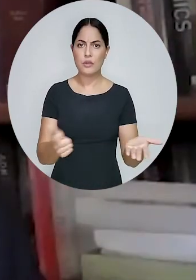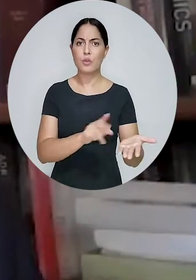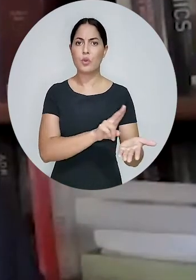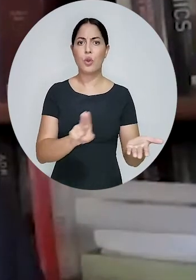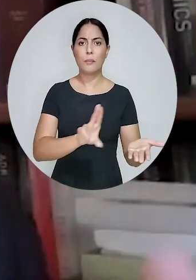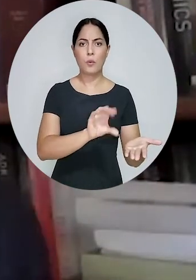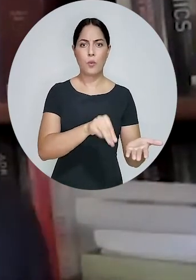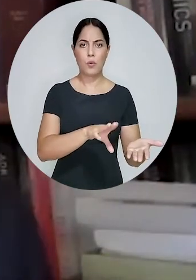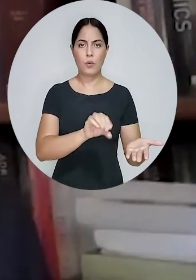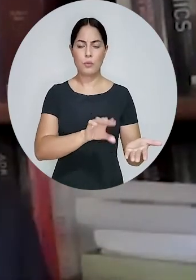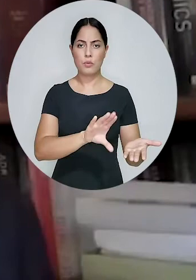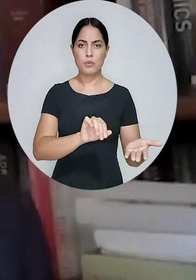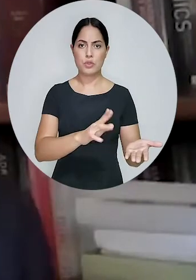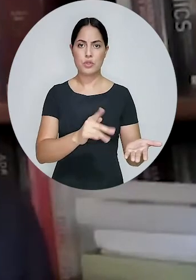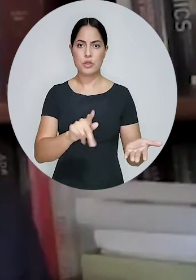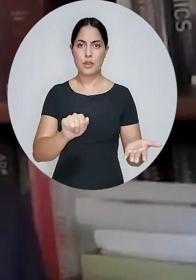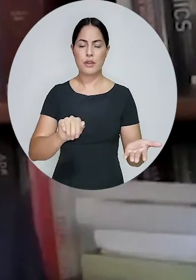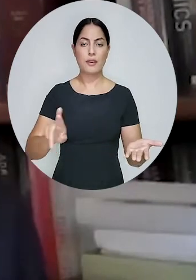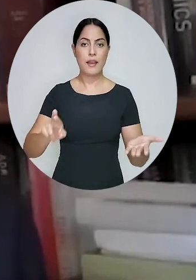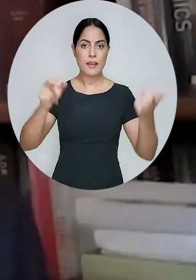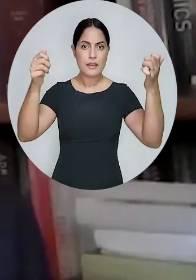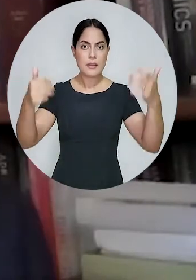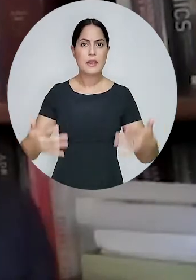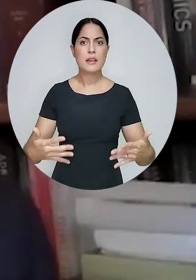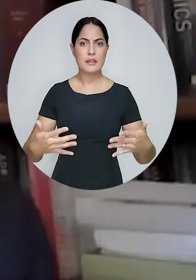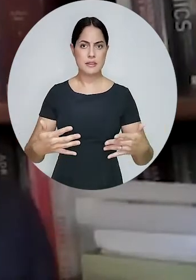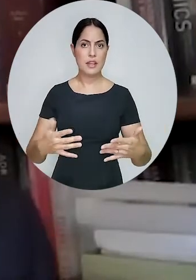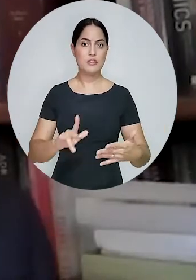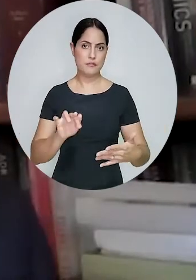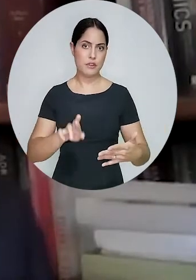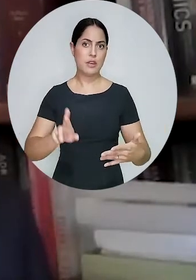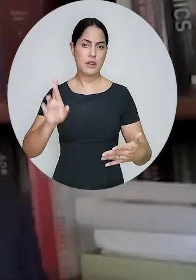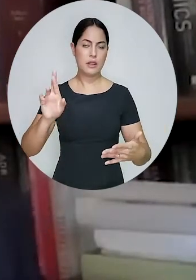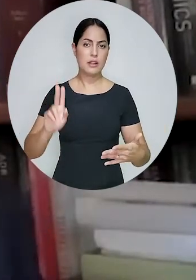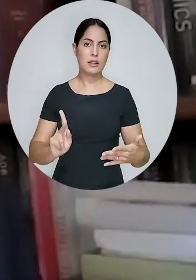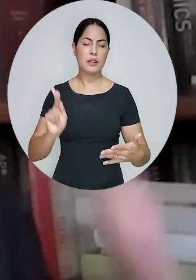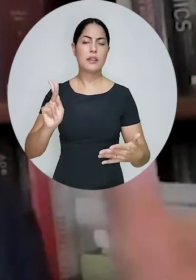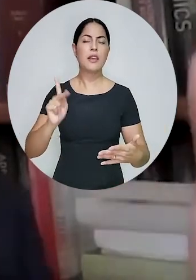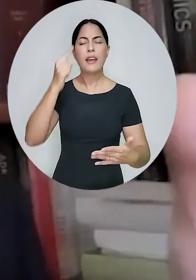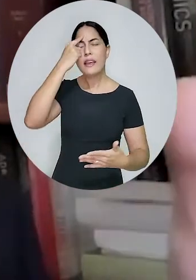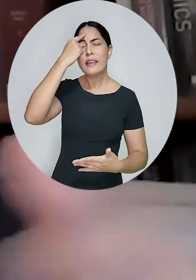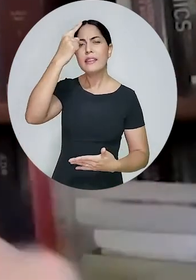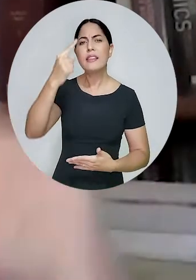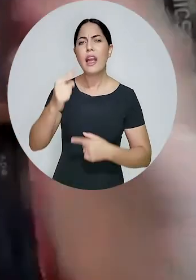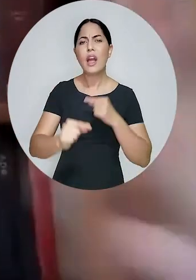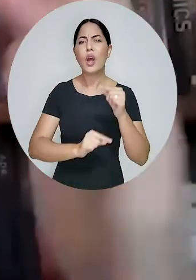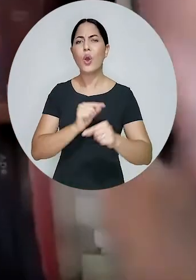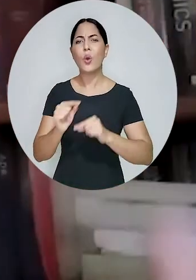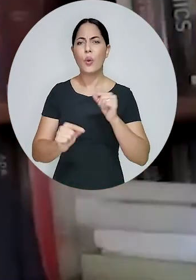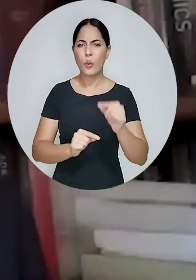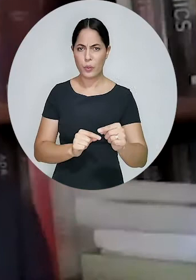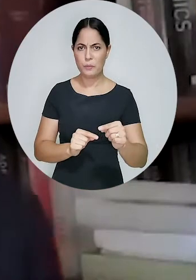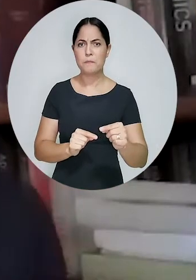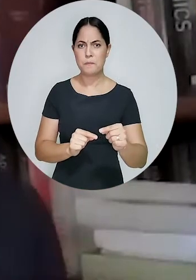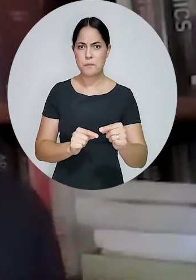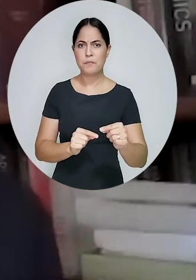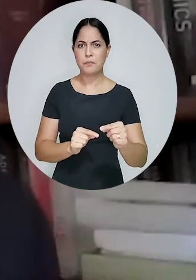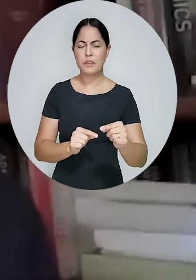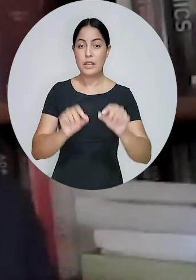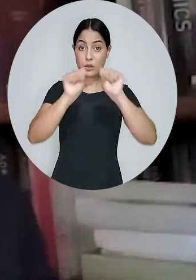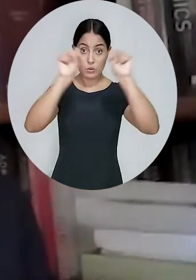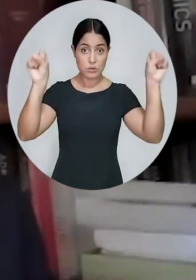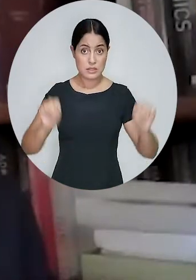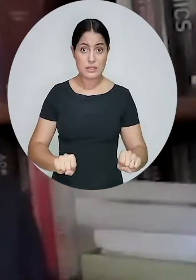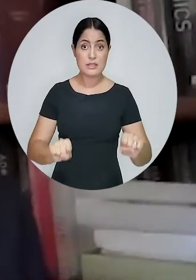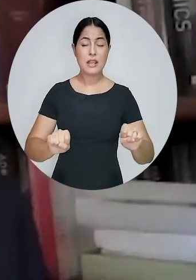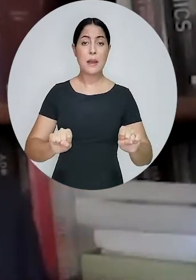Yes by Roger Fisher, Bill Urey, Bruce Patton, Frank Sanders coming up with the